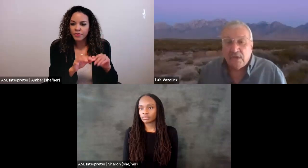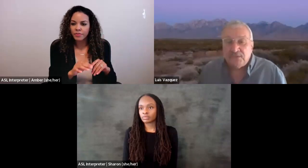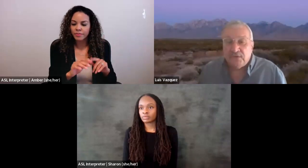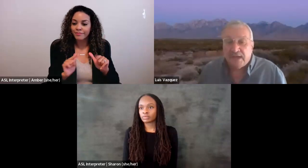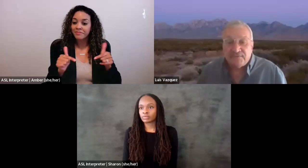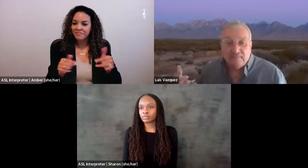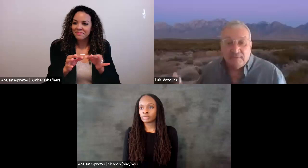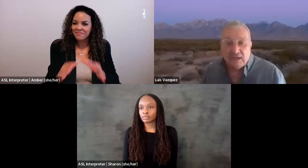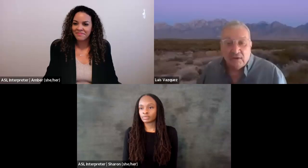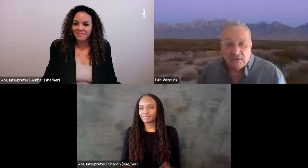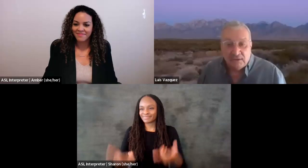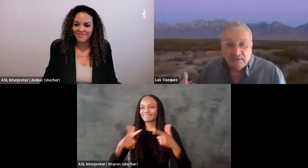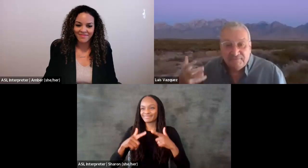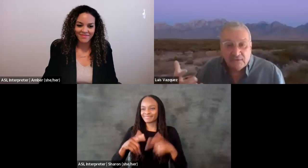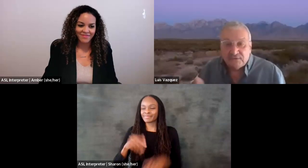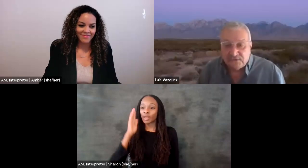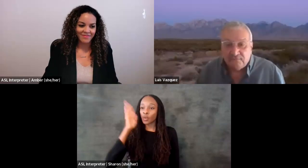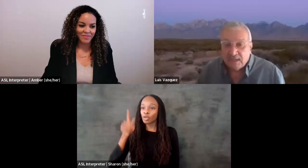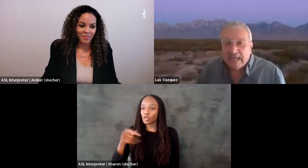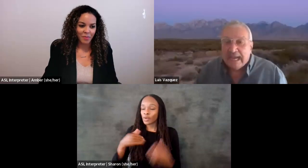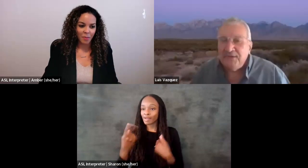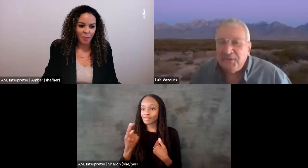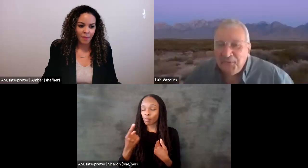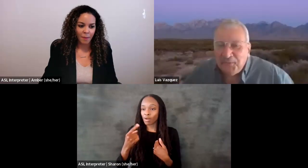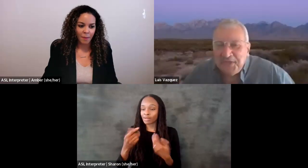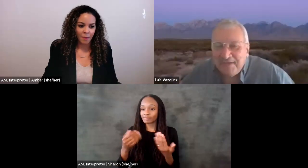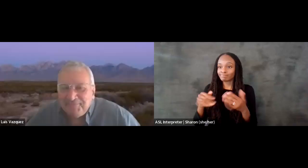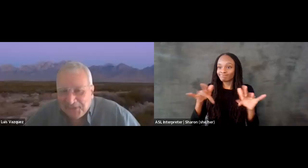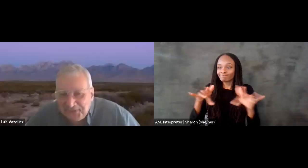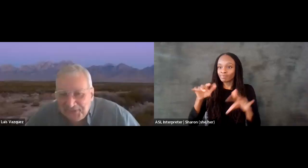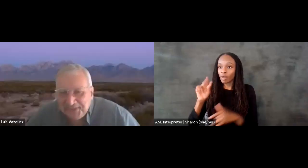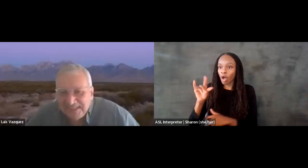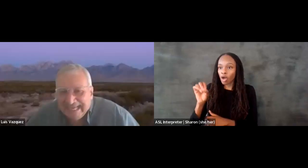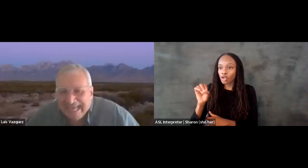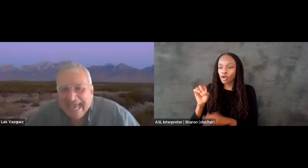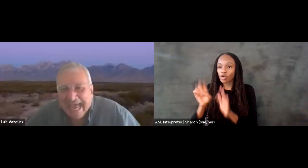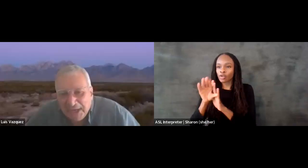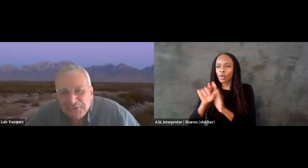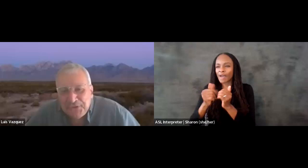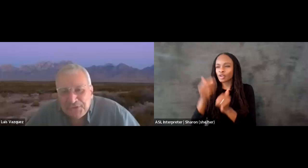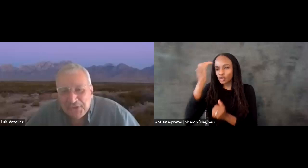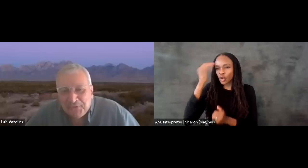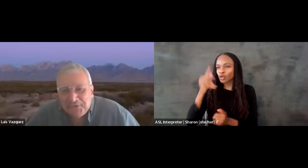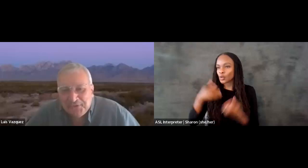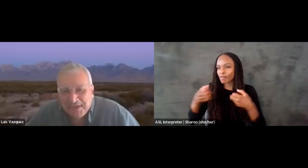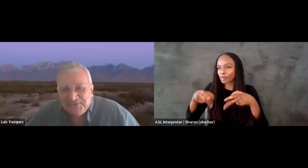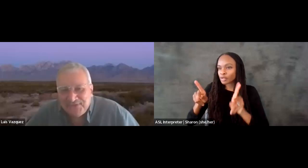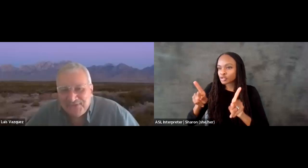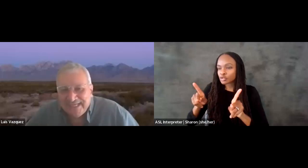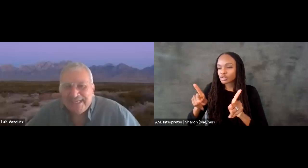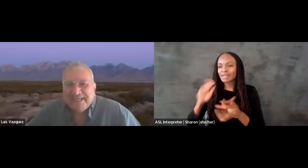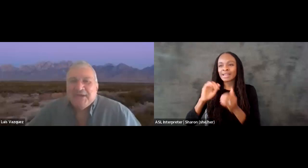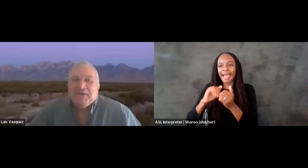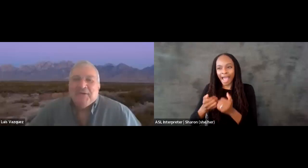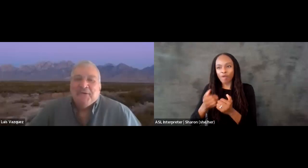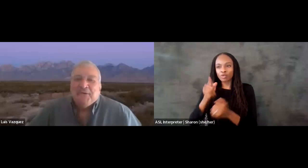you going to have somebody audio, video, and so forth? How do you know when you have consent? How do you know when you have